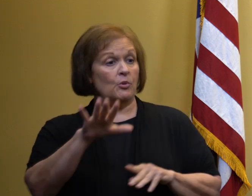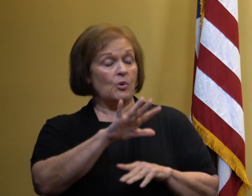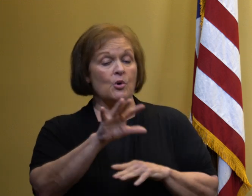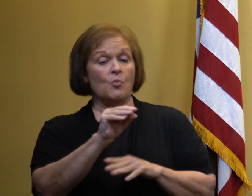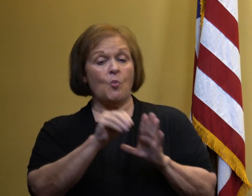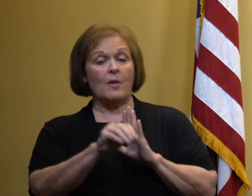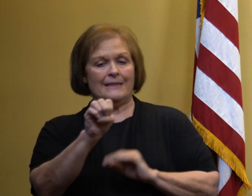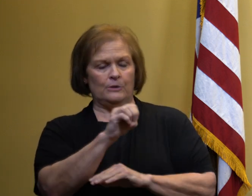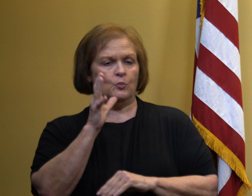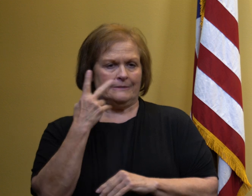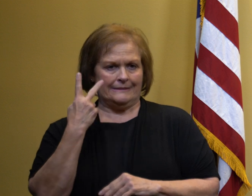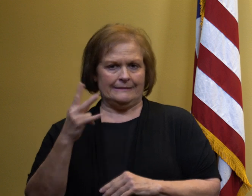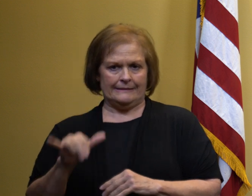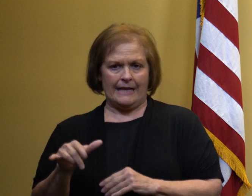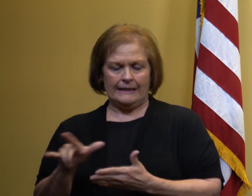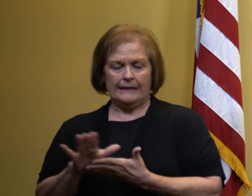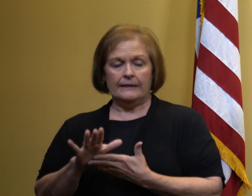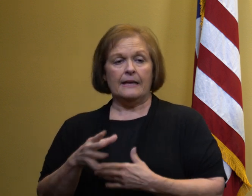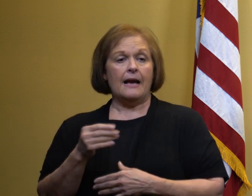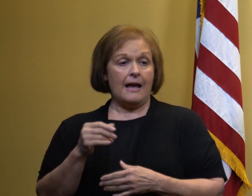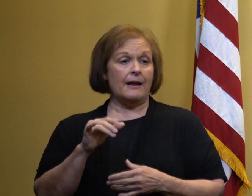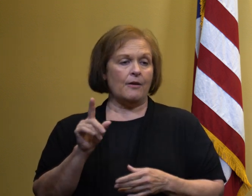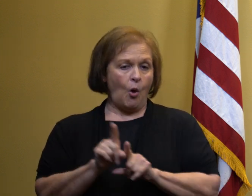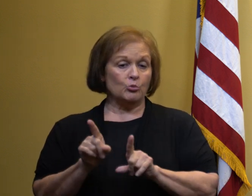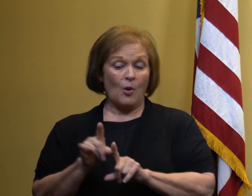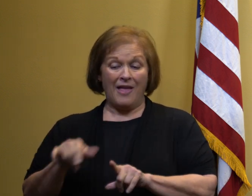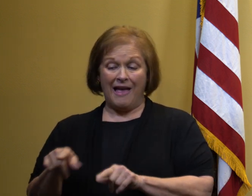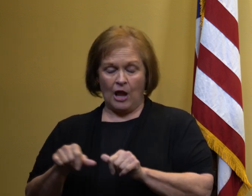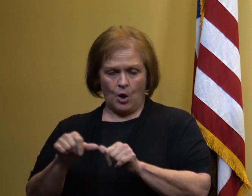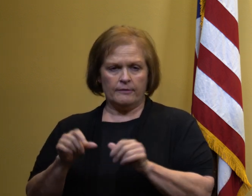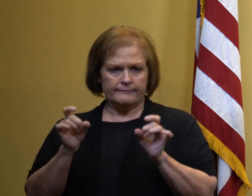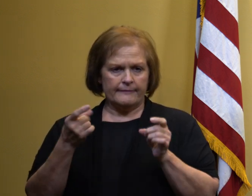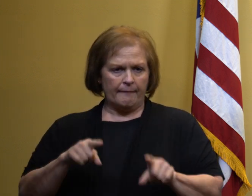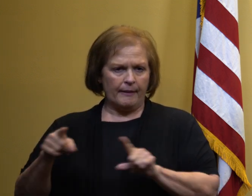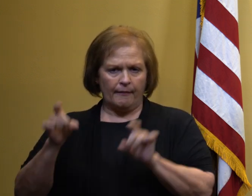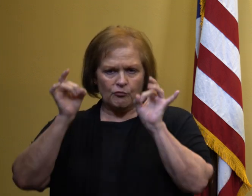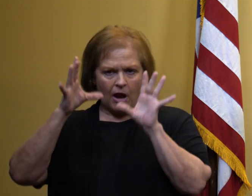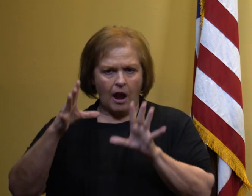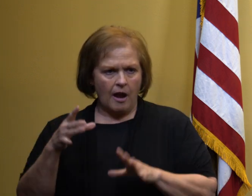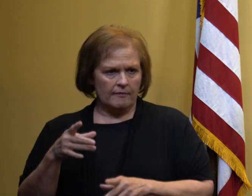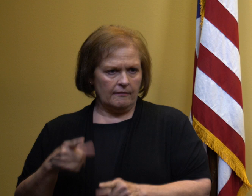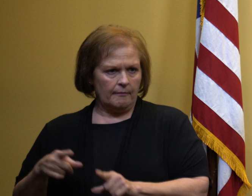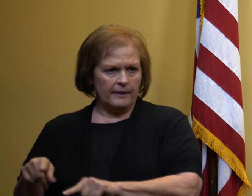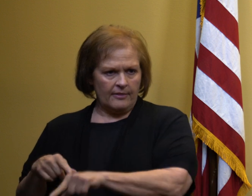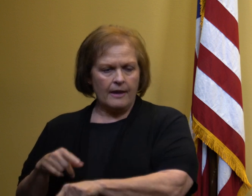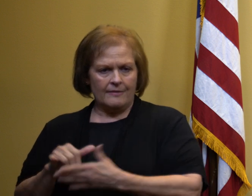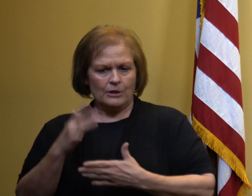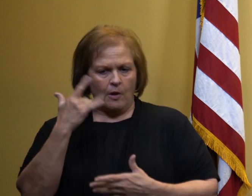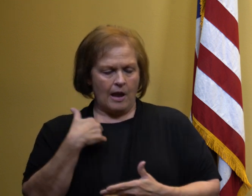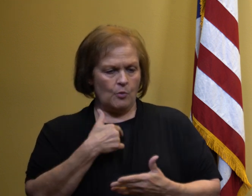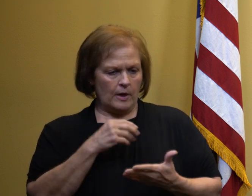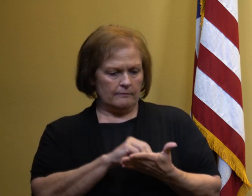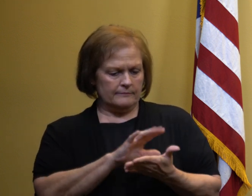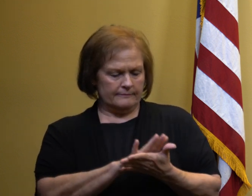East. And of course, a hot spot for criminal activity, which has put this on our list in terms of the Violent Crime